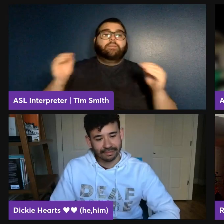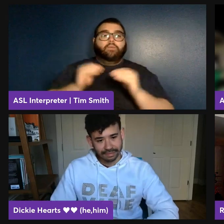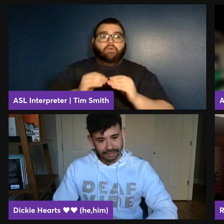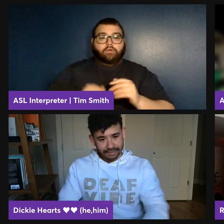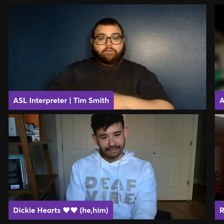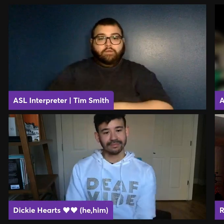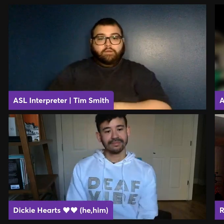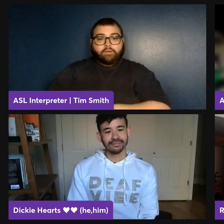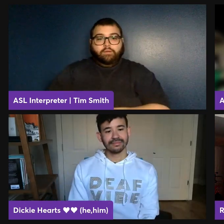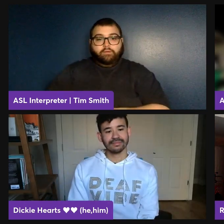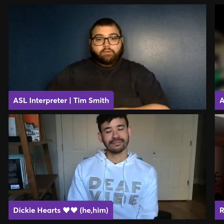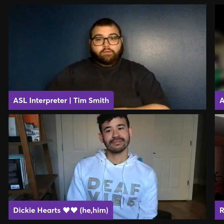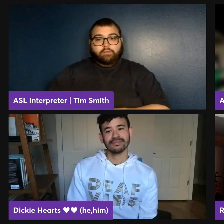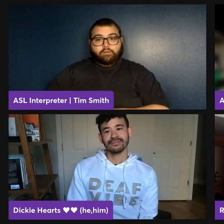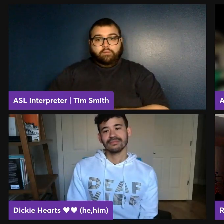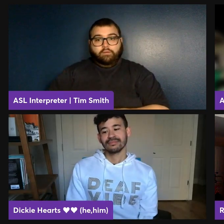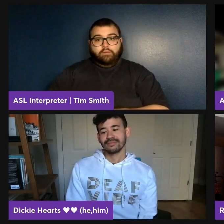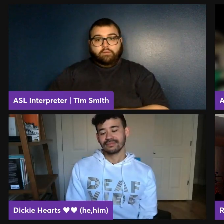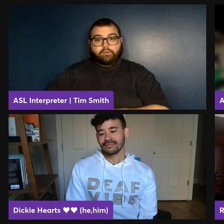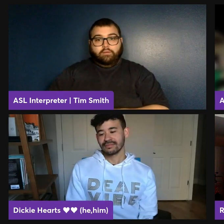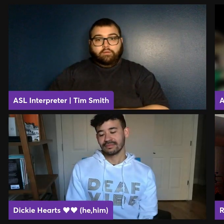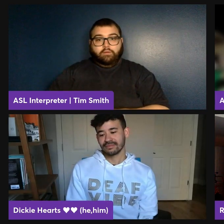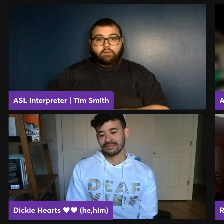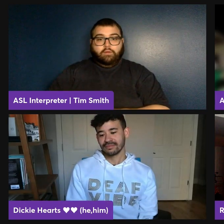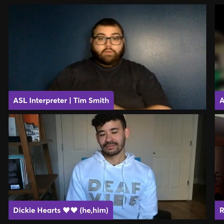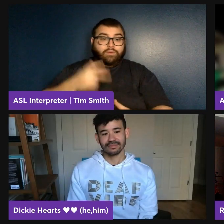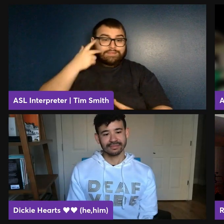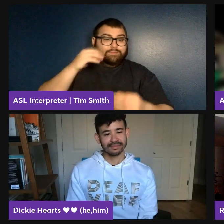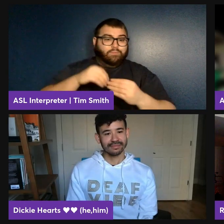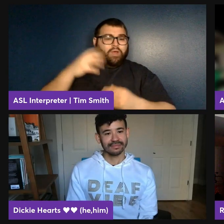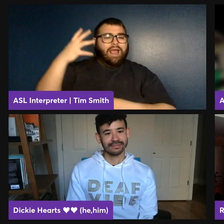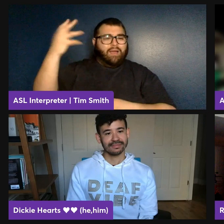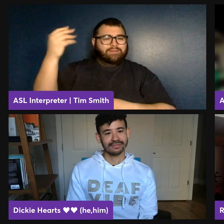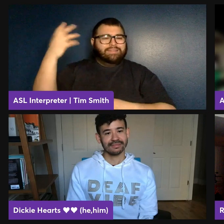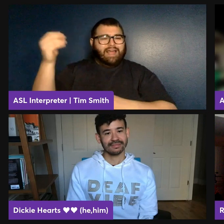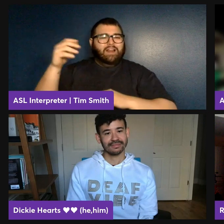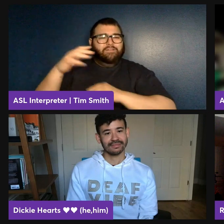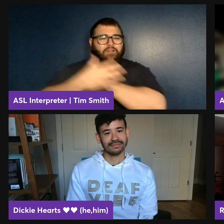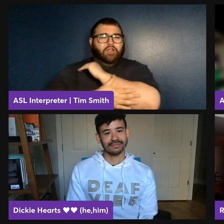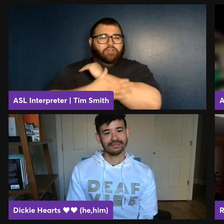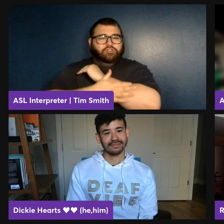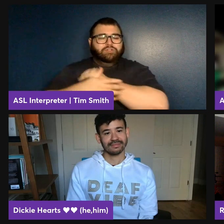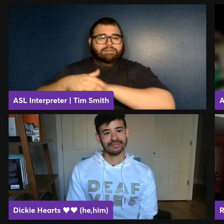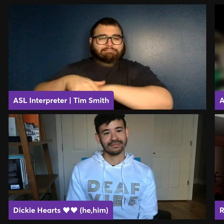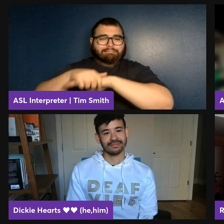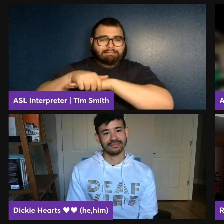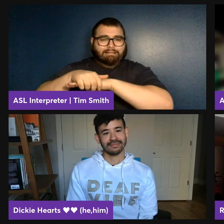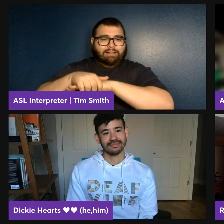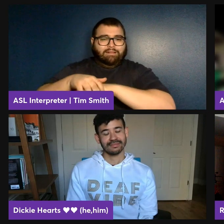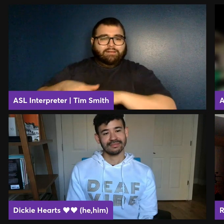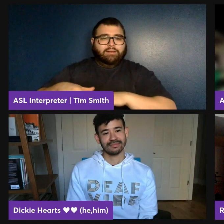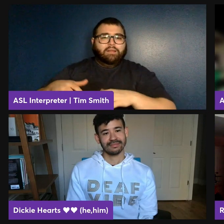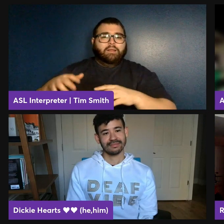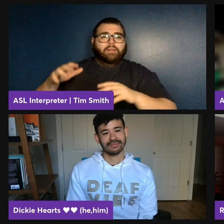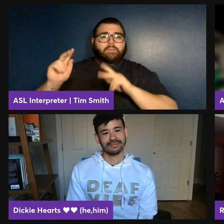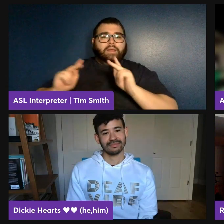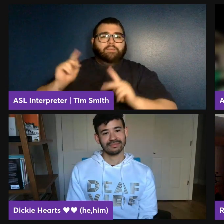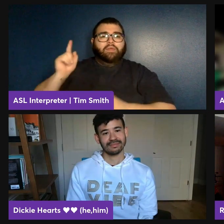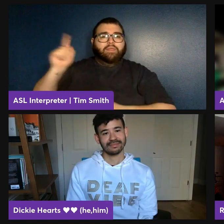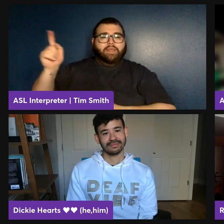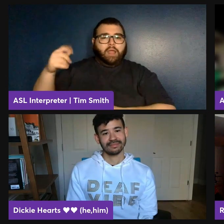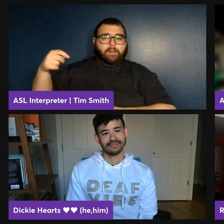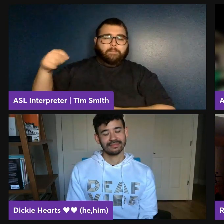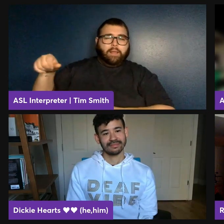say, outside of the country. In England, colleagues there pay a little